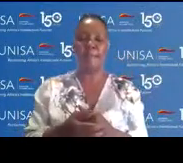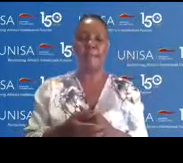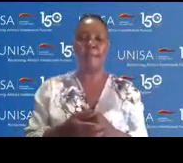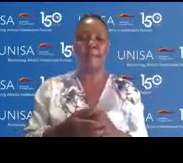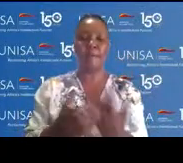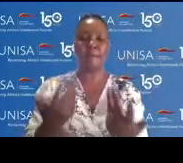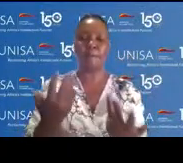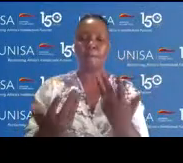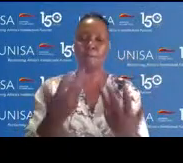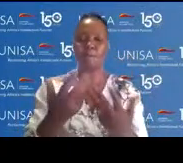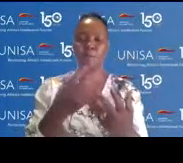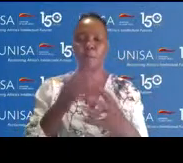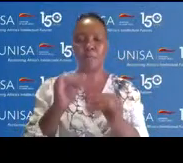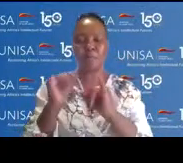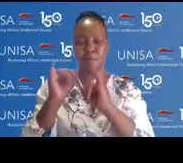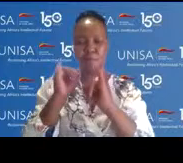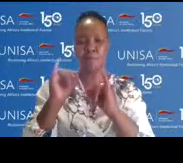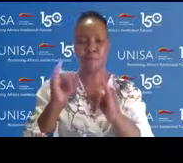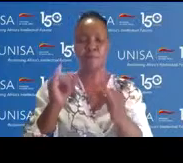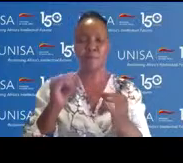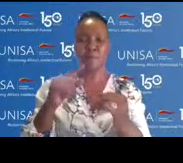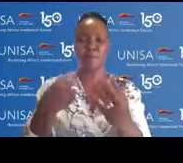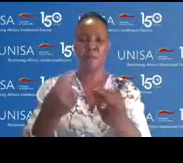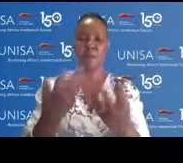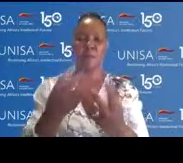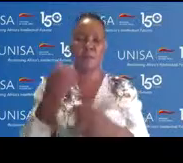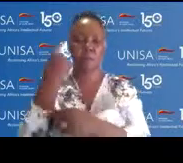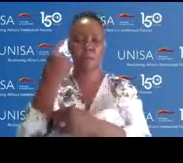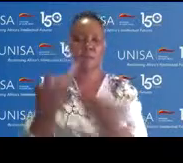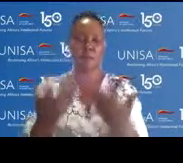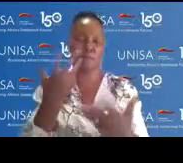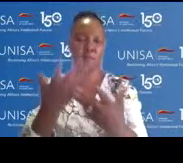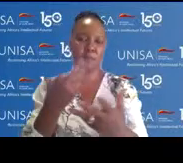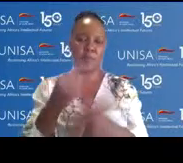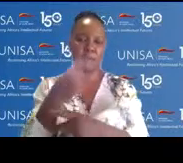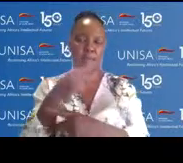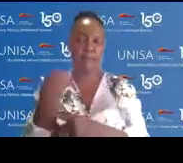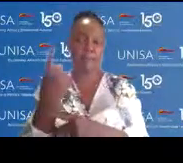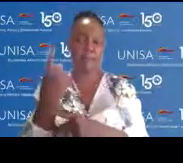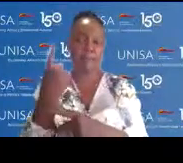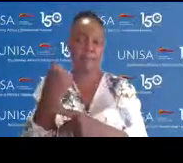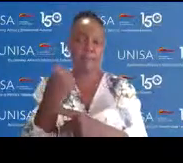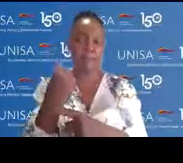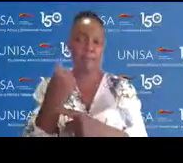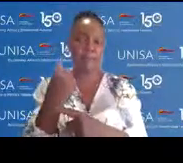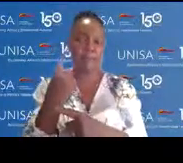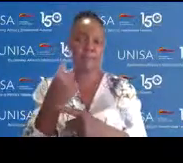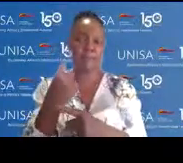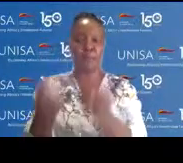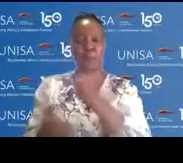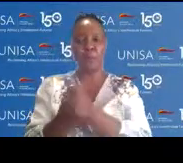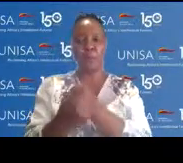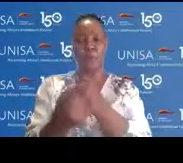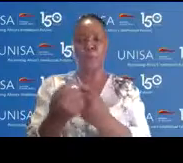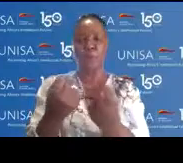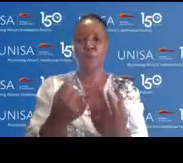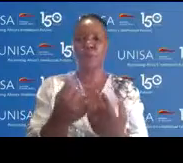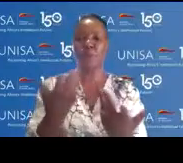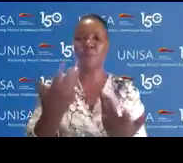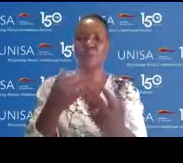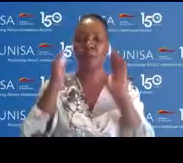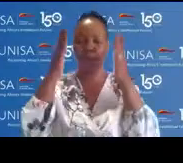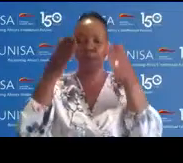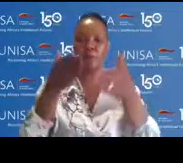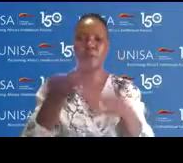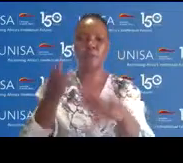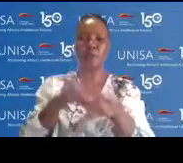series about 3 weeks ago, I think. It was the first series that we ran, specifically focusing more on female students, but